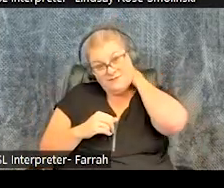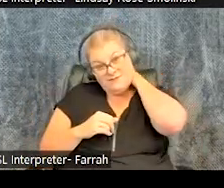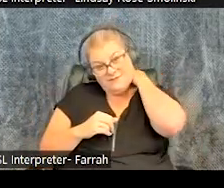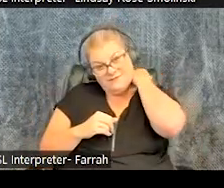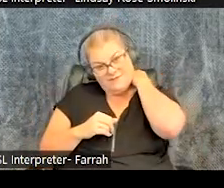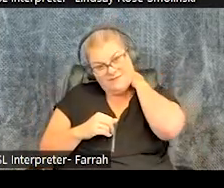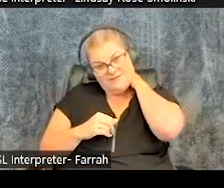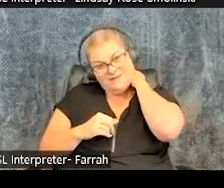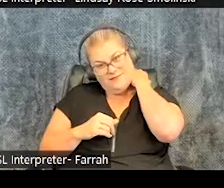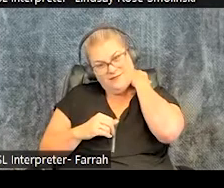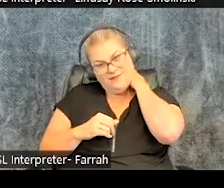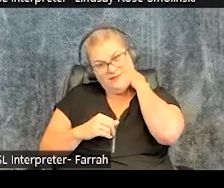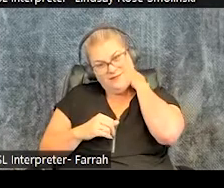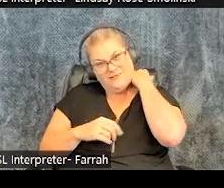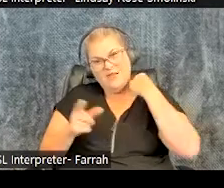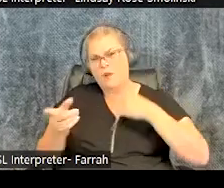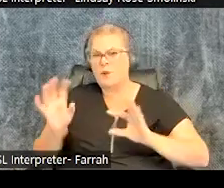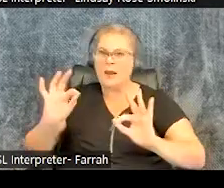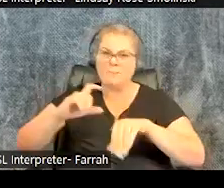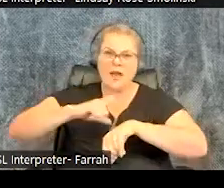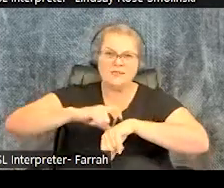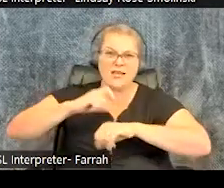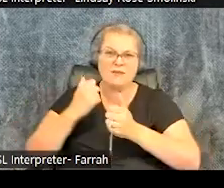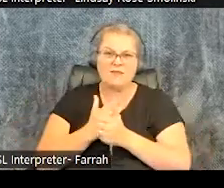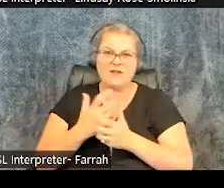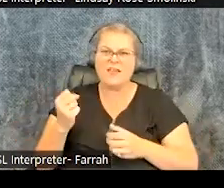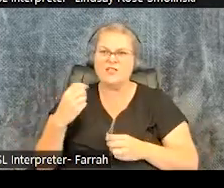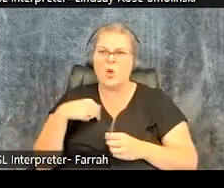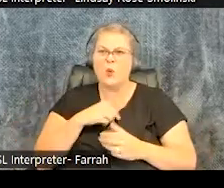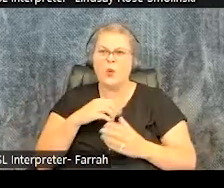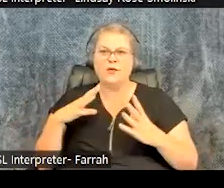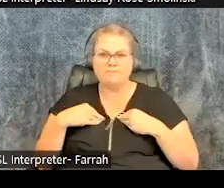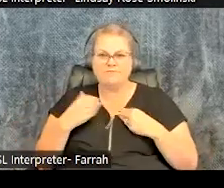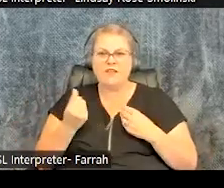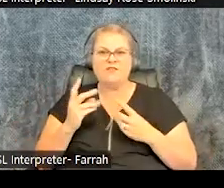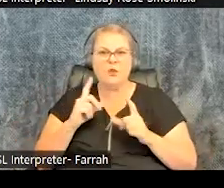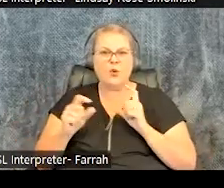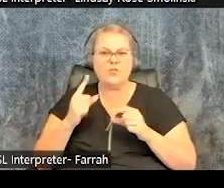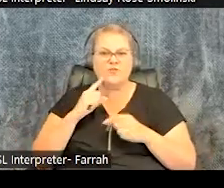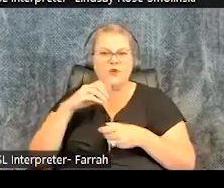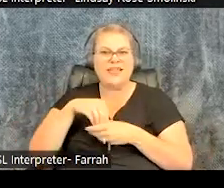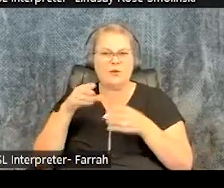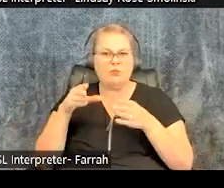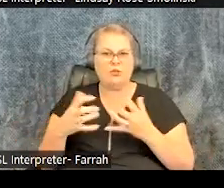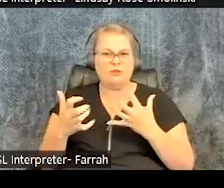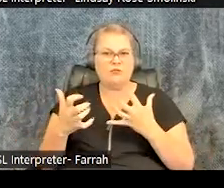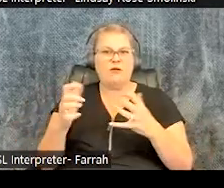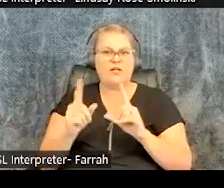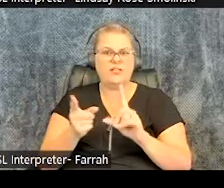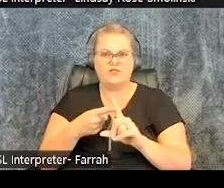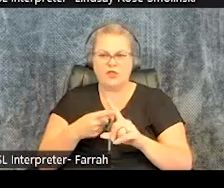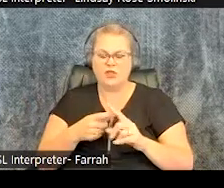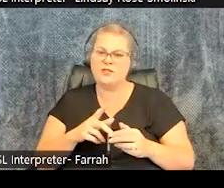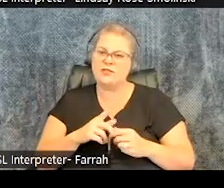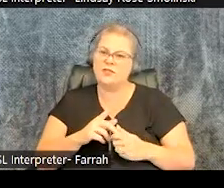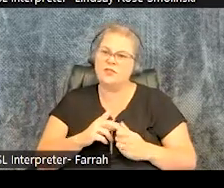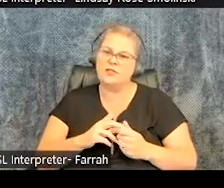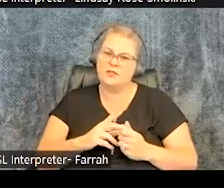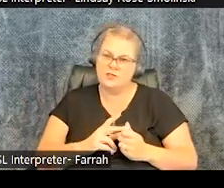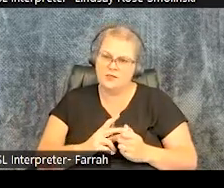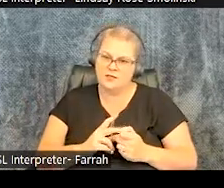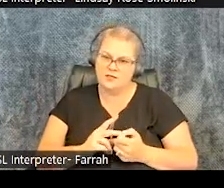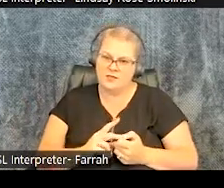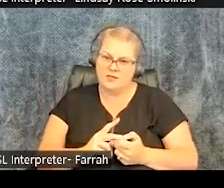Super on time and everything. All right, we're going to take a couple questions for the in-person audience here. We got questions?